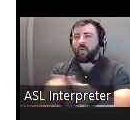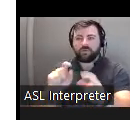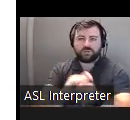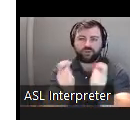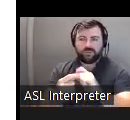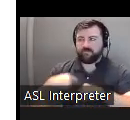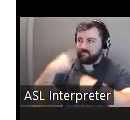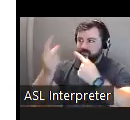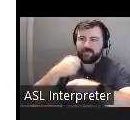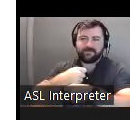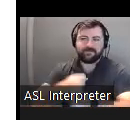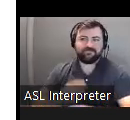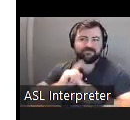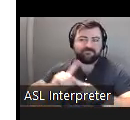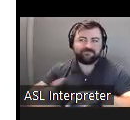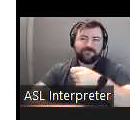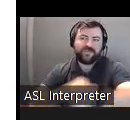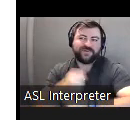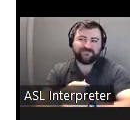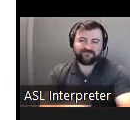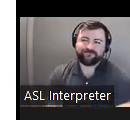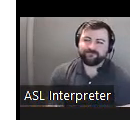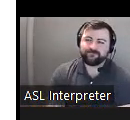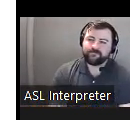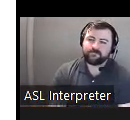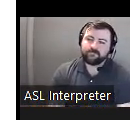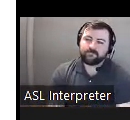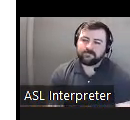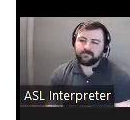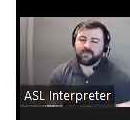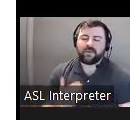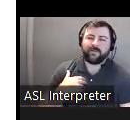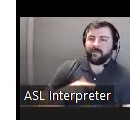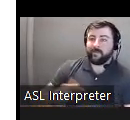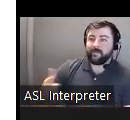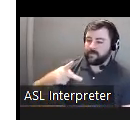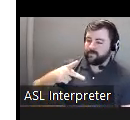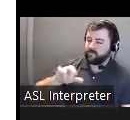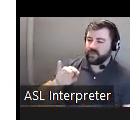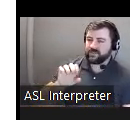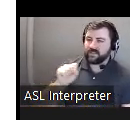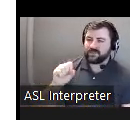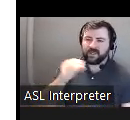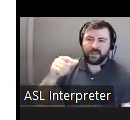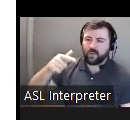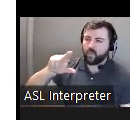over the years. So I don't want to spend too much. I want to kick it over to Princess and Queen to introduce themselves. They are alumni who